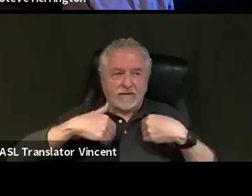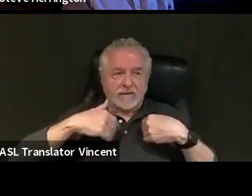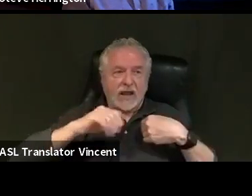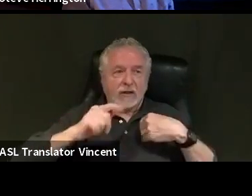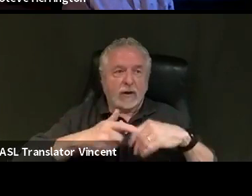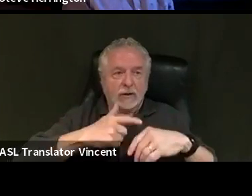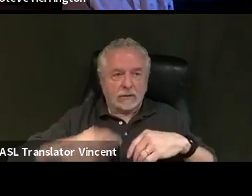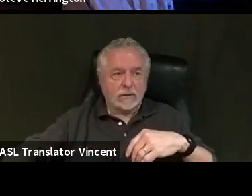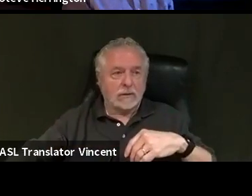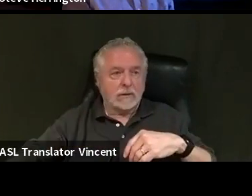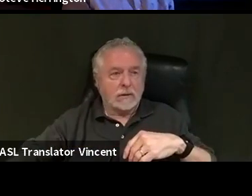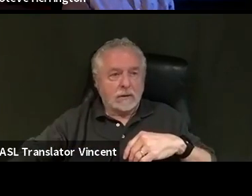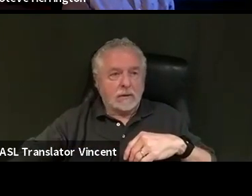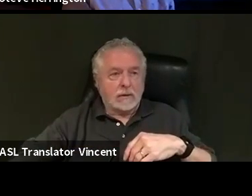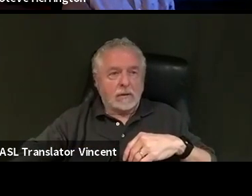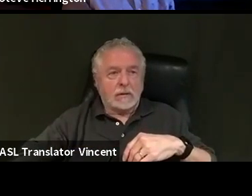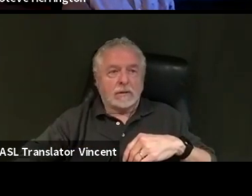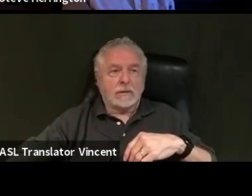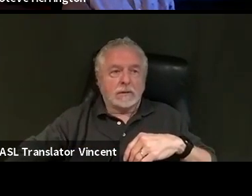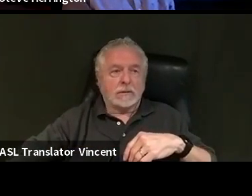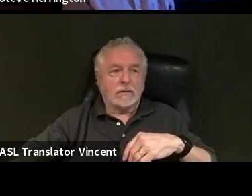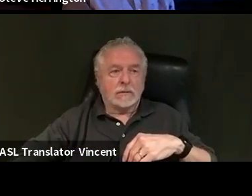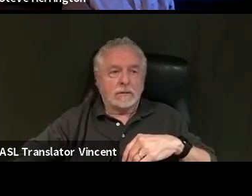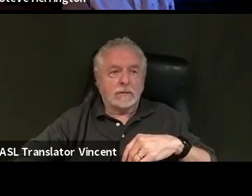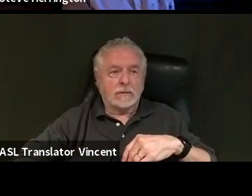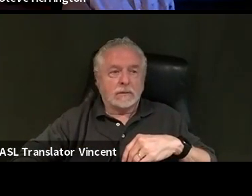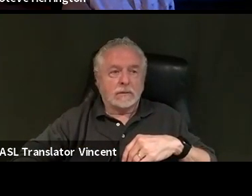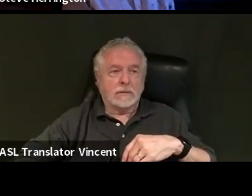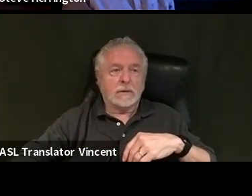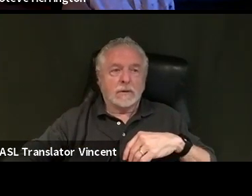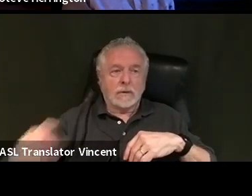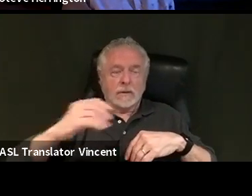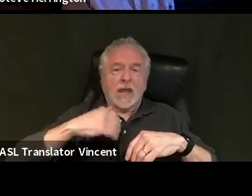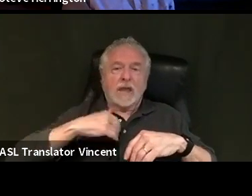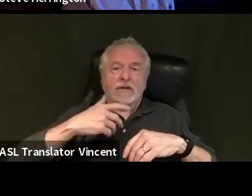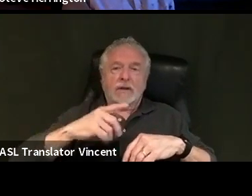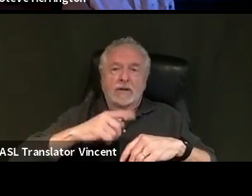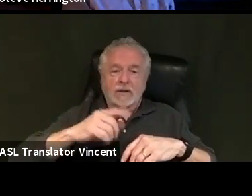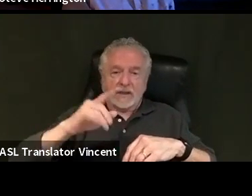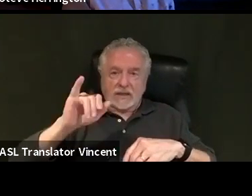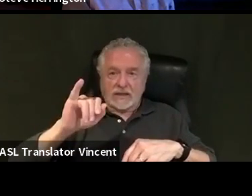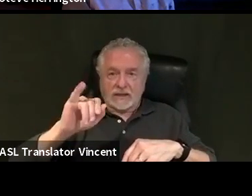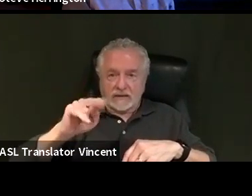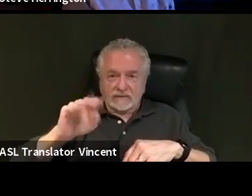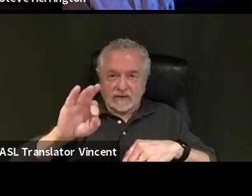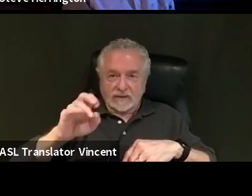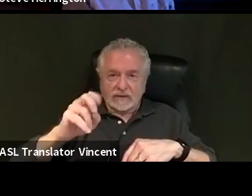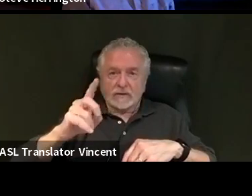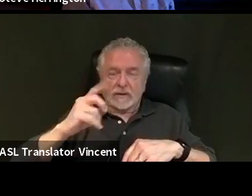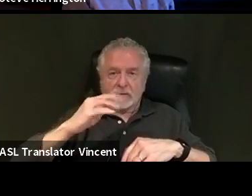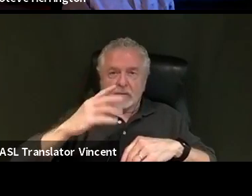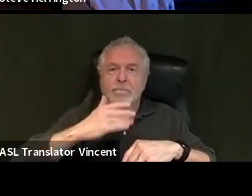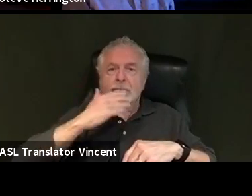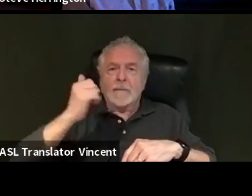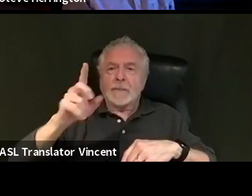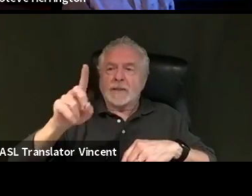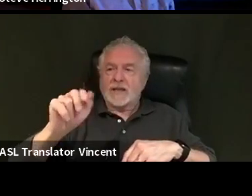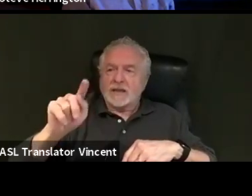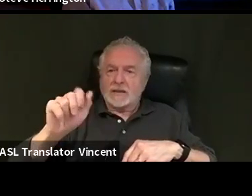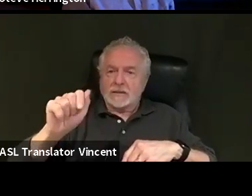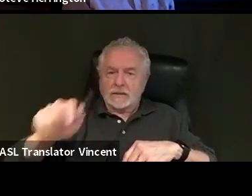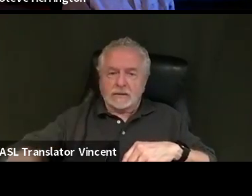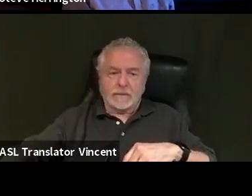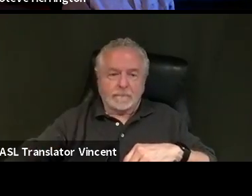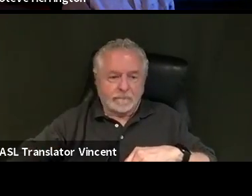how long potentially they may last. We do know people have gotten reinfected. We have, I think, better data to suggest